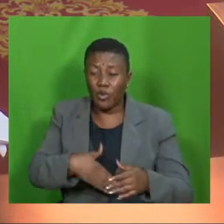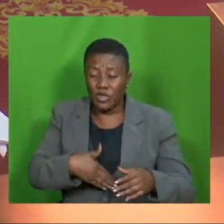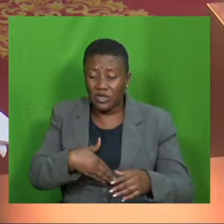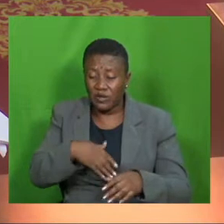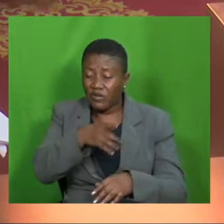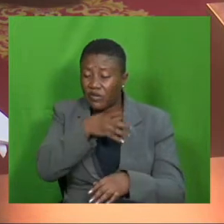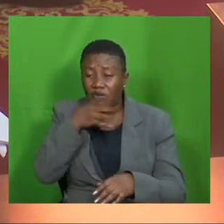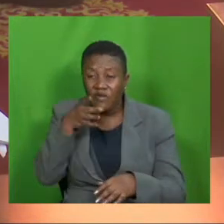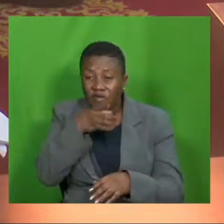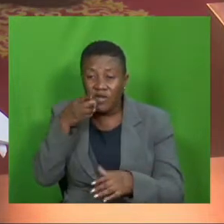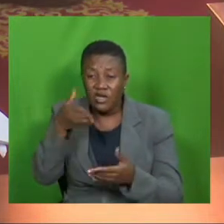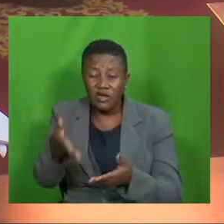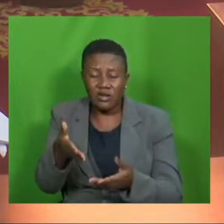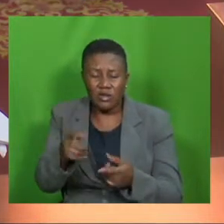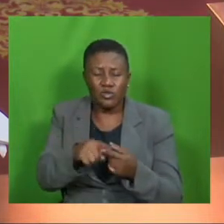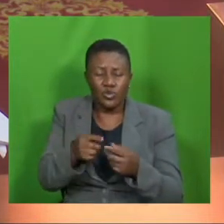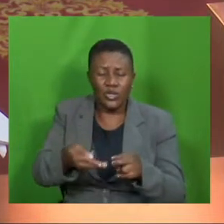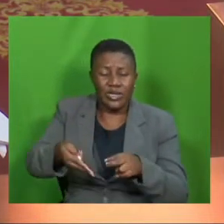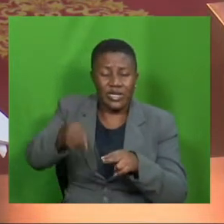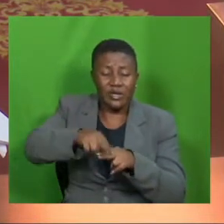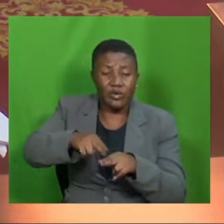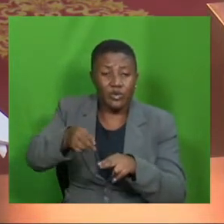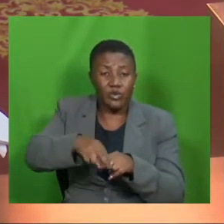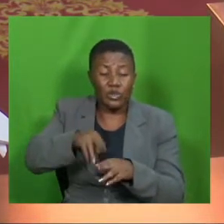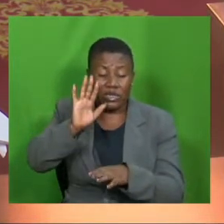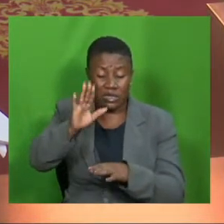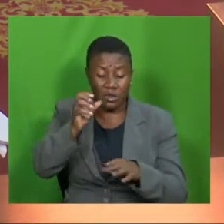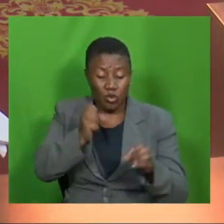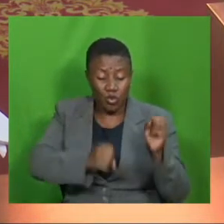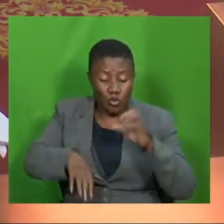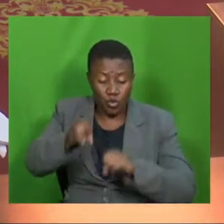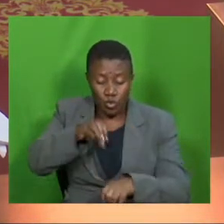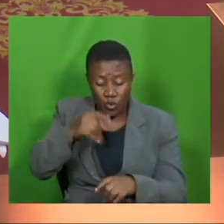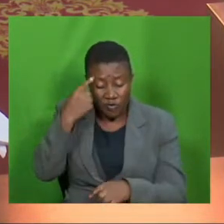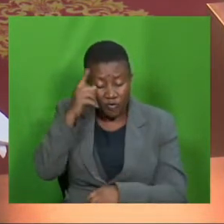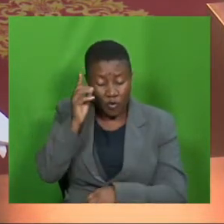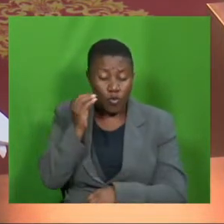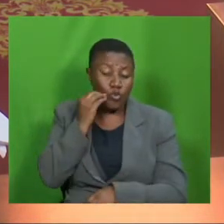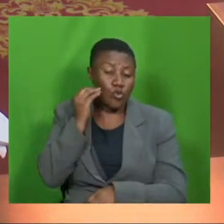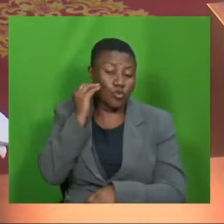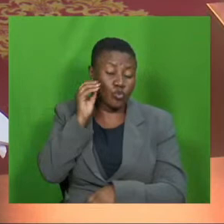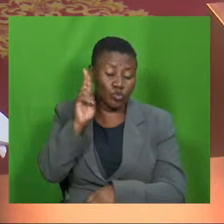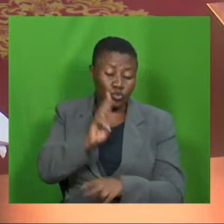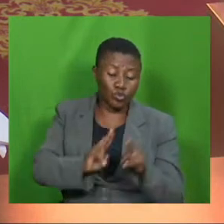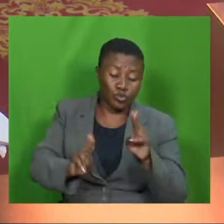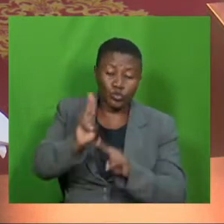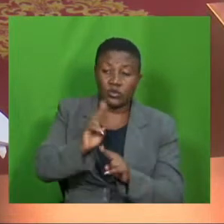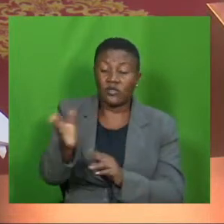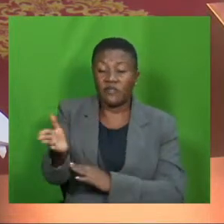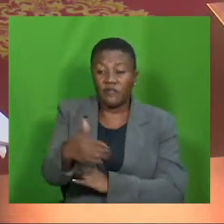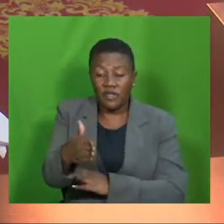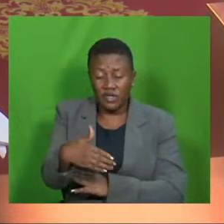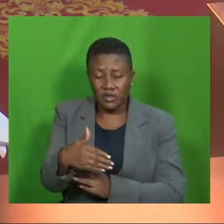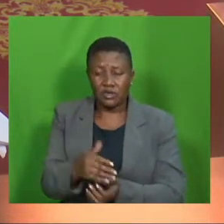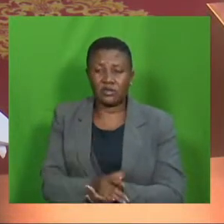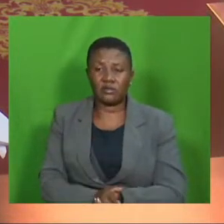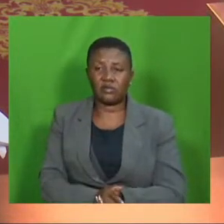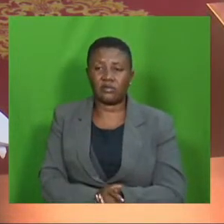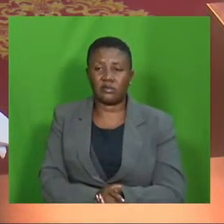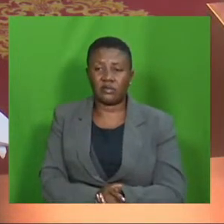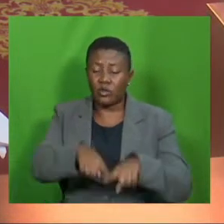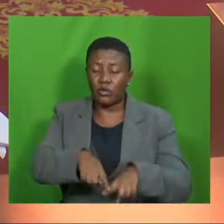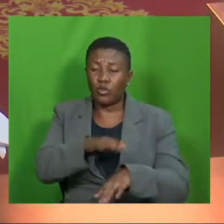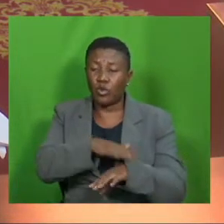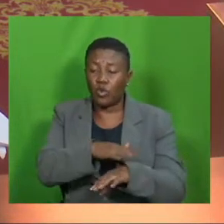aquaculture subsector to increase its contribution to domestic fish production and reduce the over-dependency